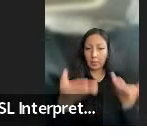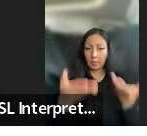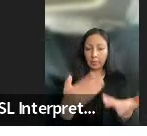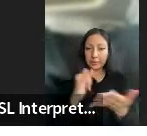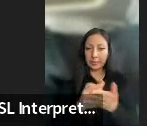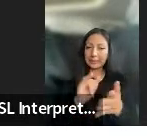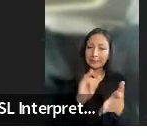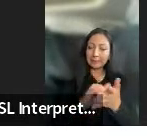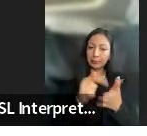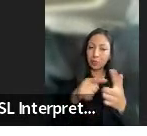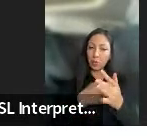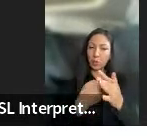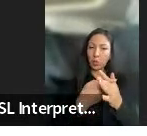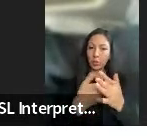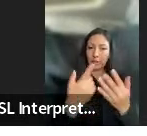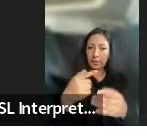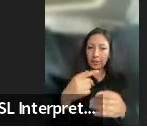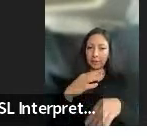on in the process still.